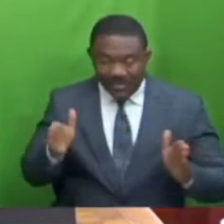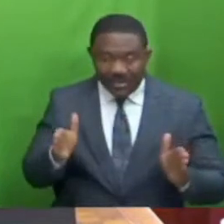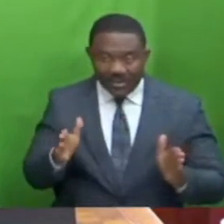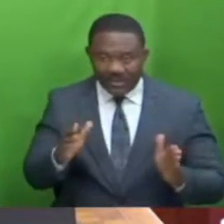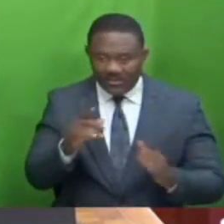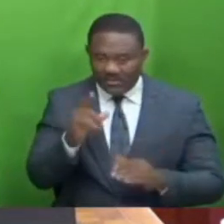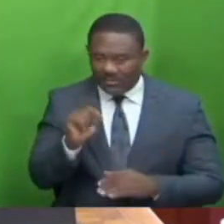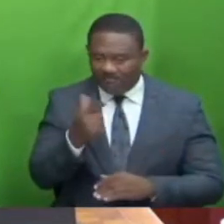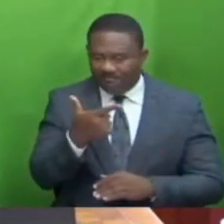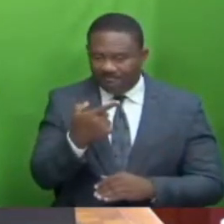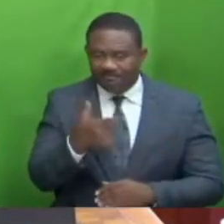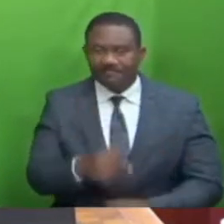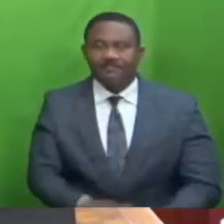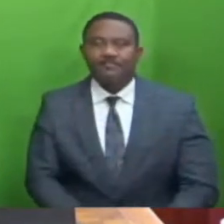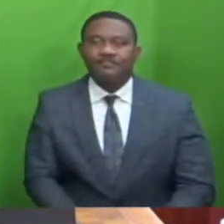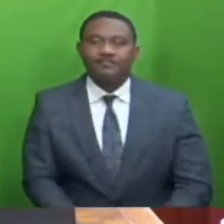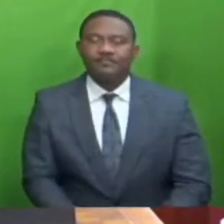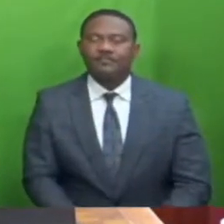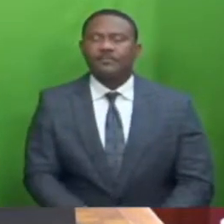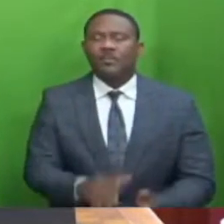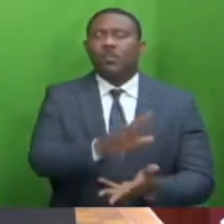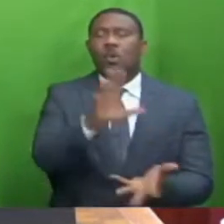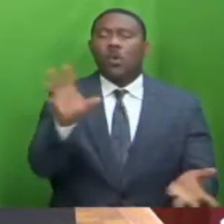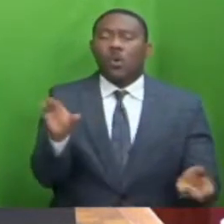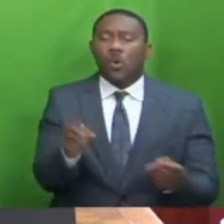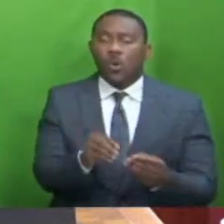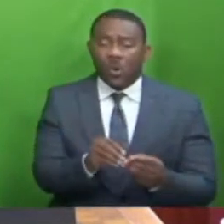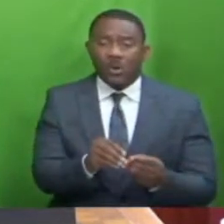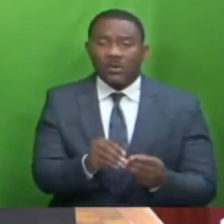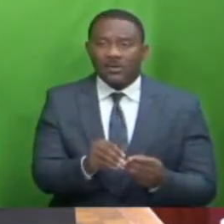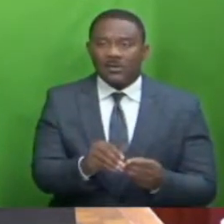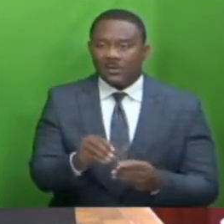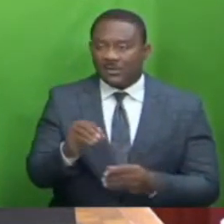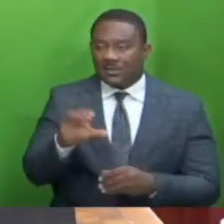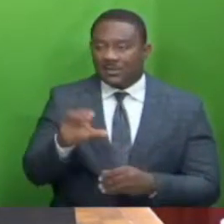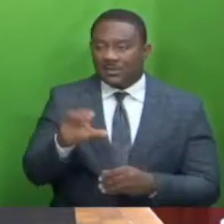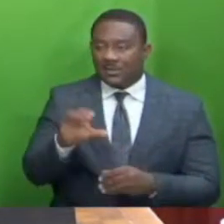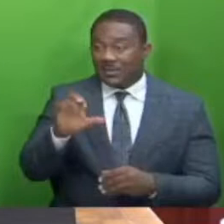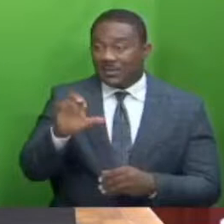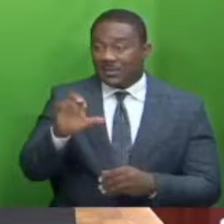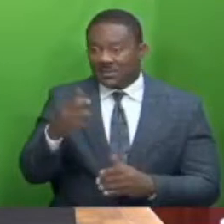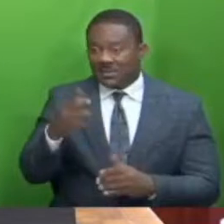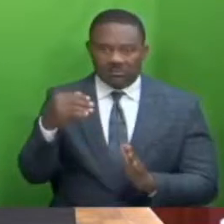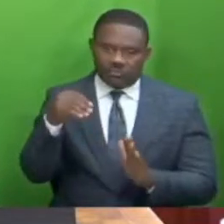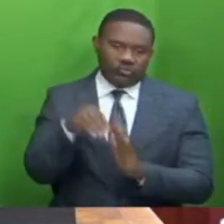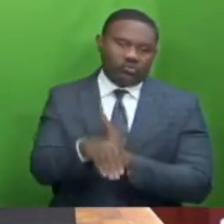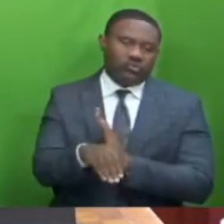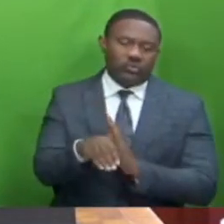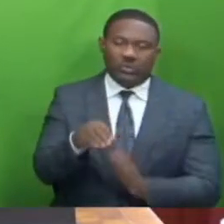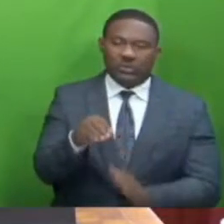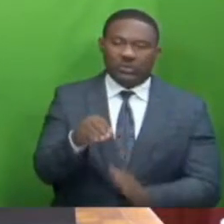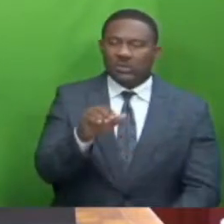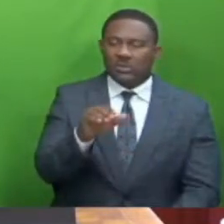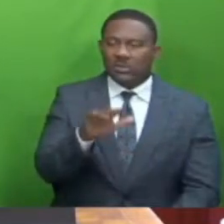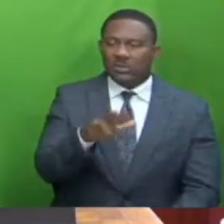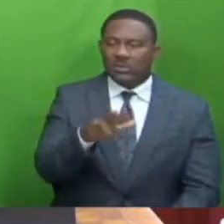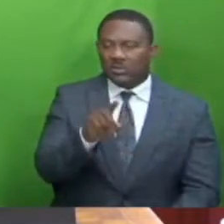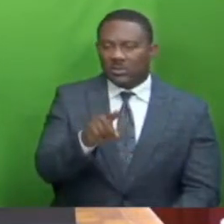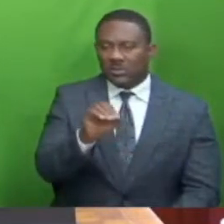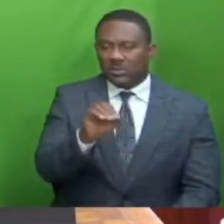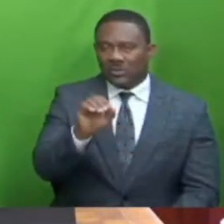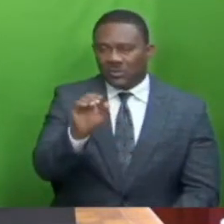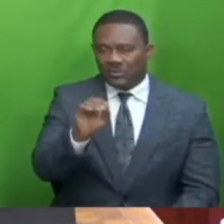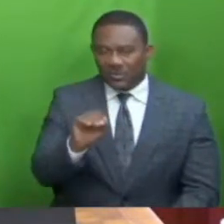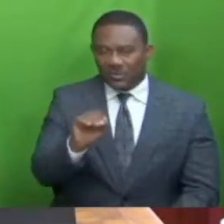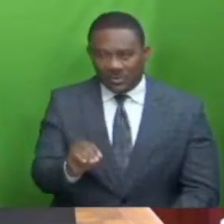2021. Cumulatively, the Ghana cedi depreciated by 30.0%, 21.2%,